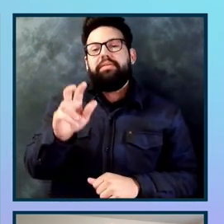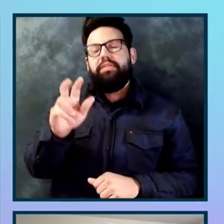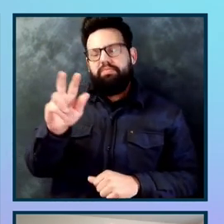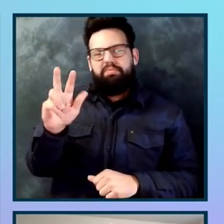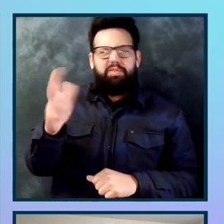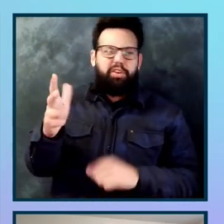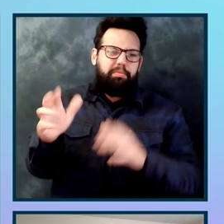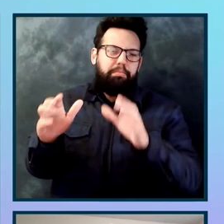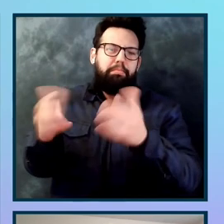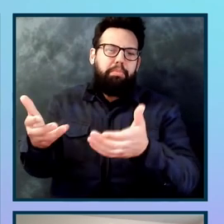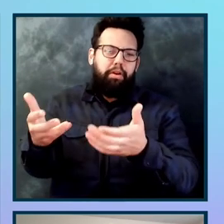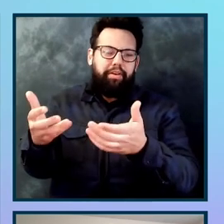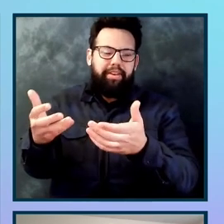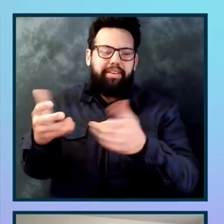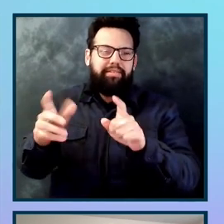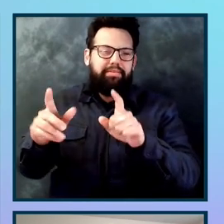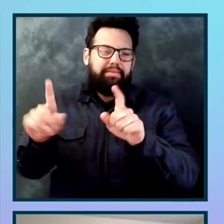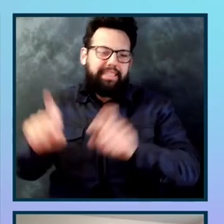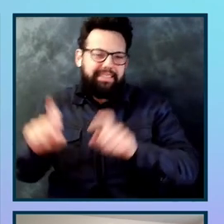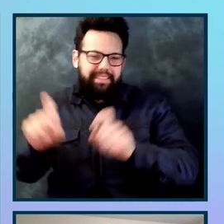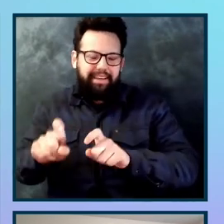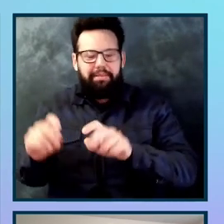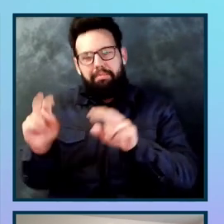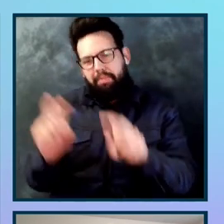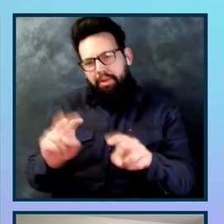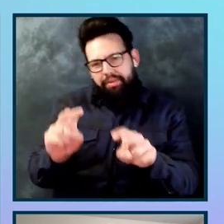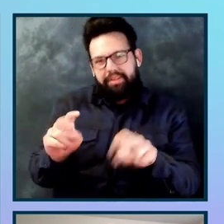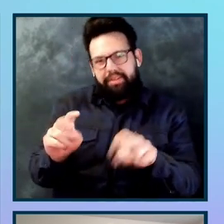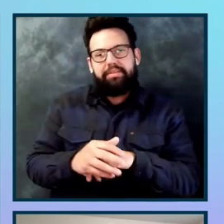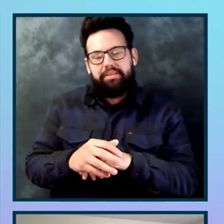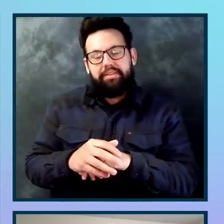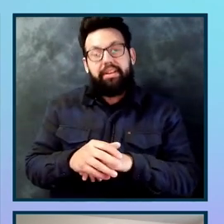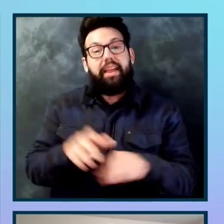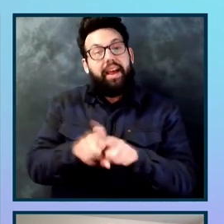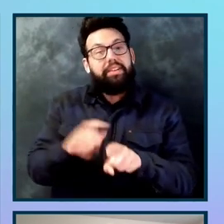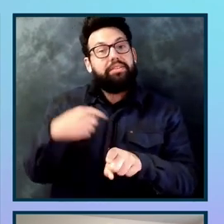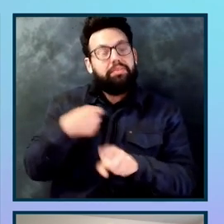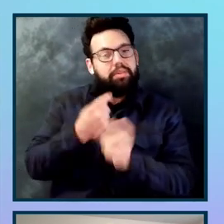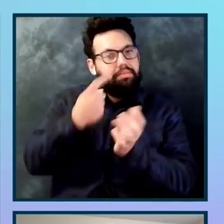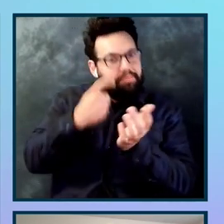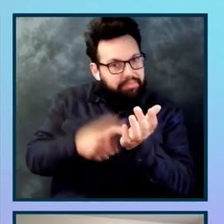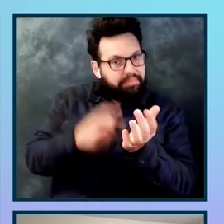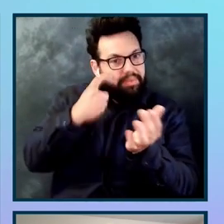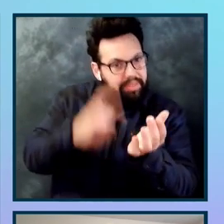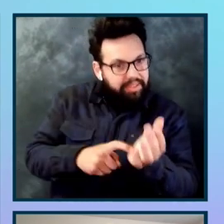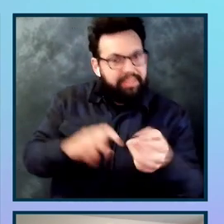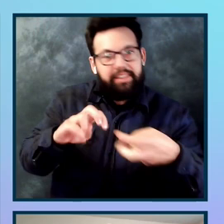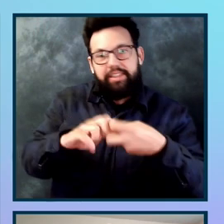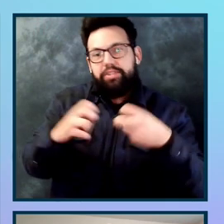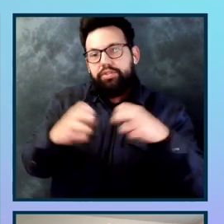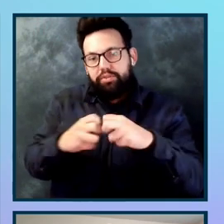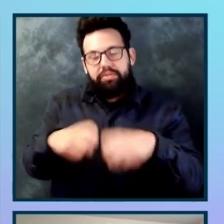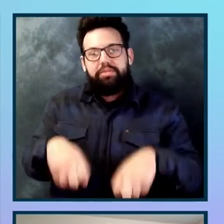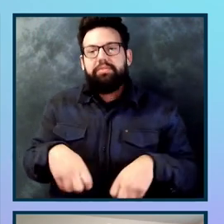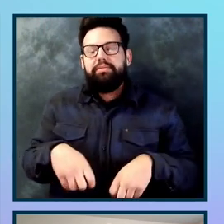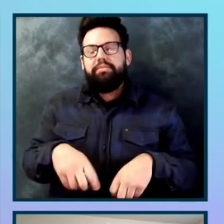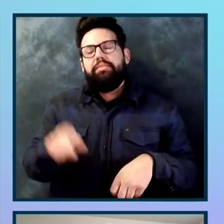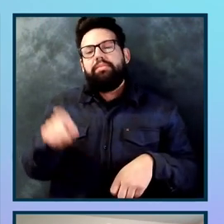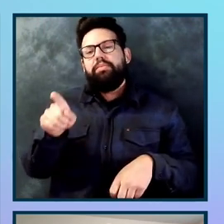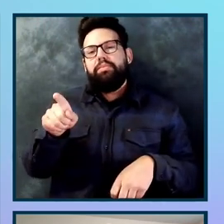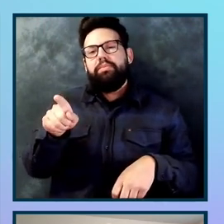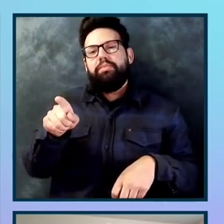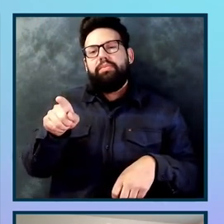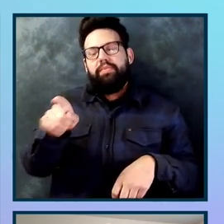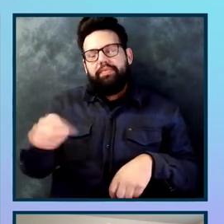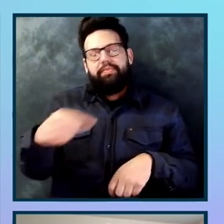web accessibility testing and monitoring. As issues of accessibility are identified, results of automated and manual testing are managed through the AudioEye